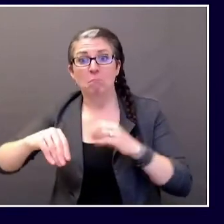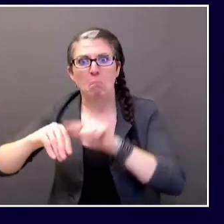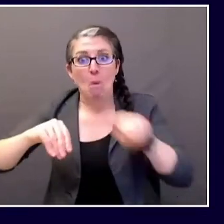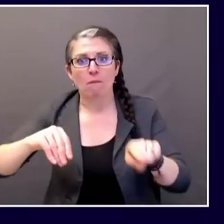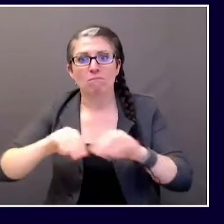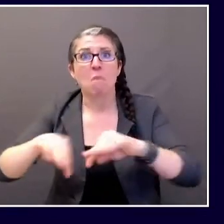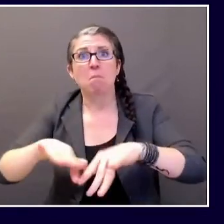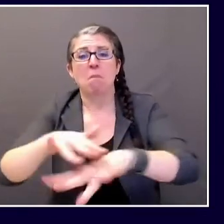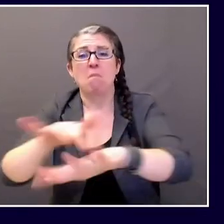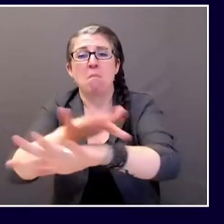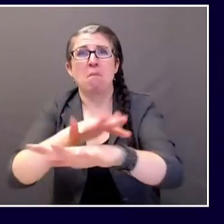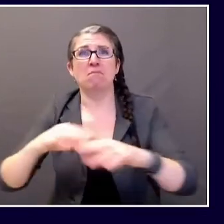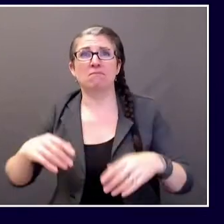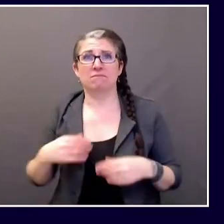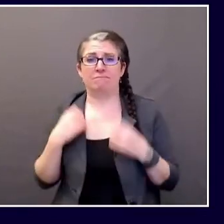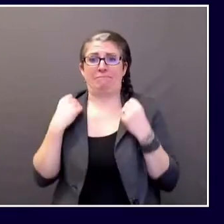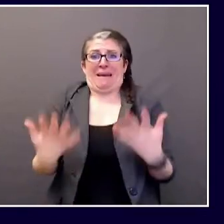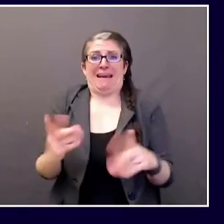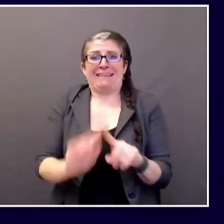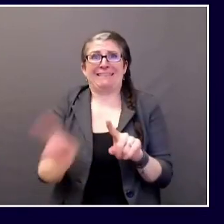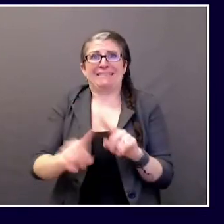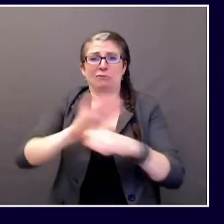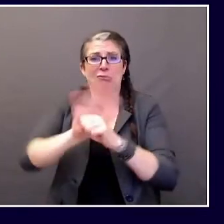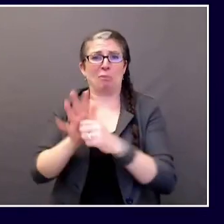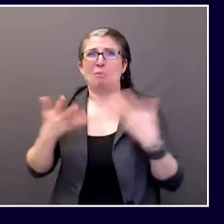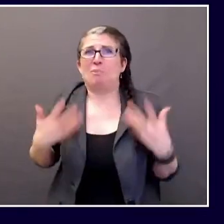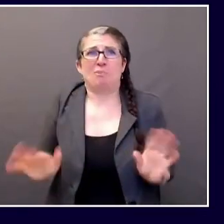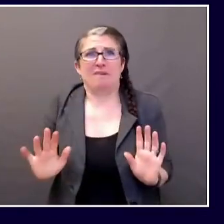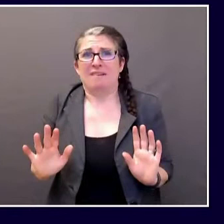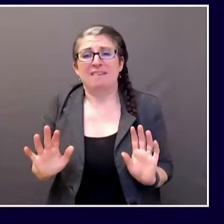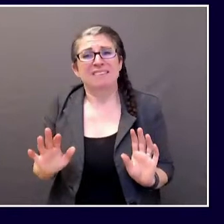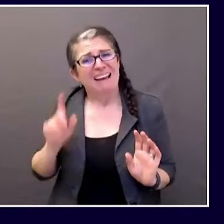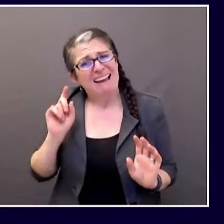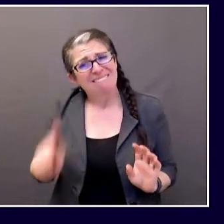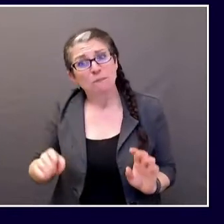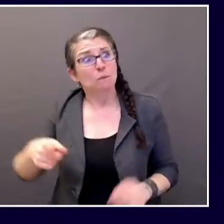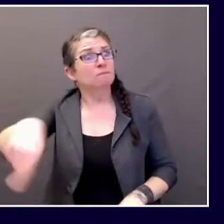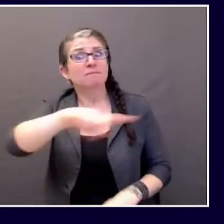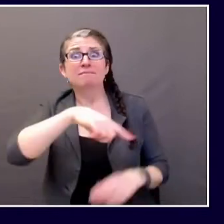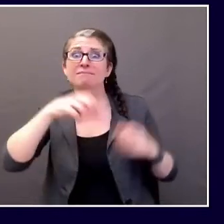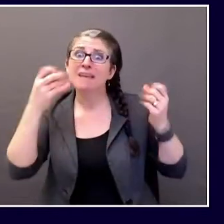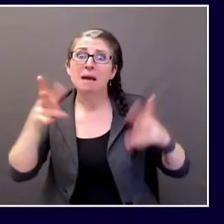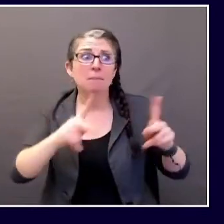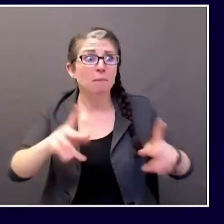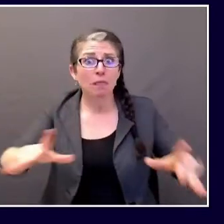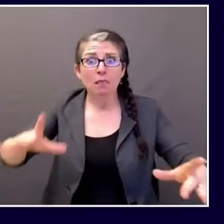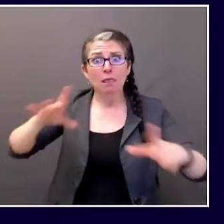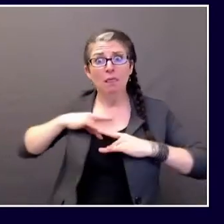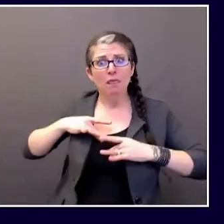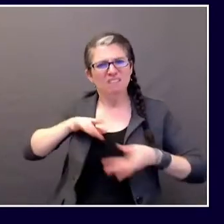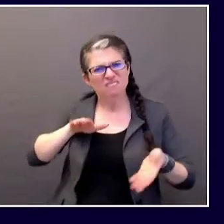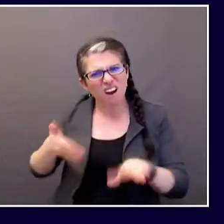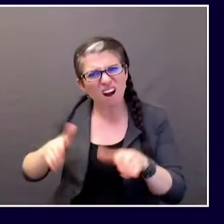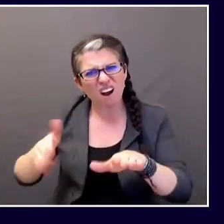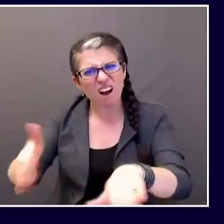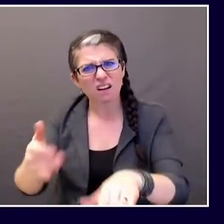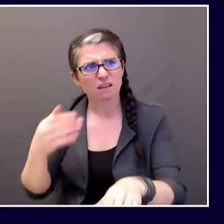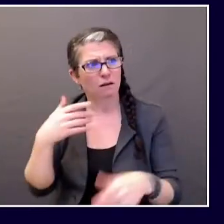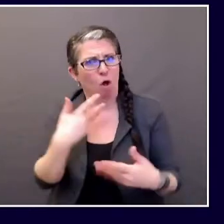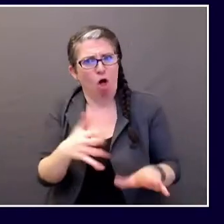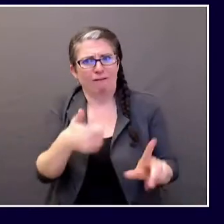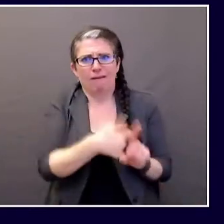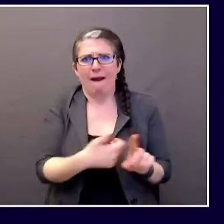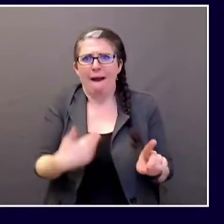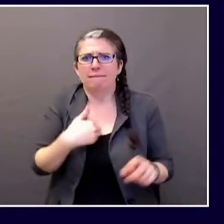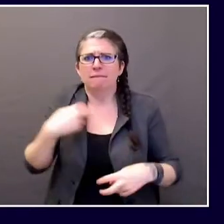US CDC, I think it's important to remember it was a set of recommendations by an advisory group. Those recommendations also changed over time. And we